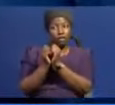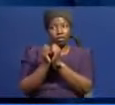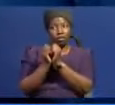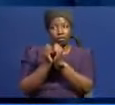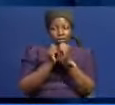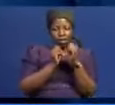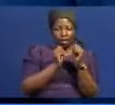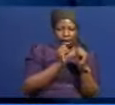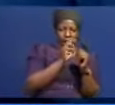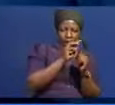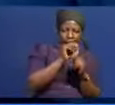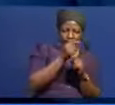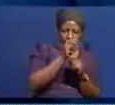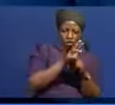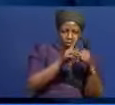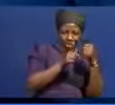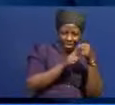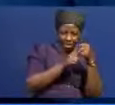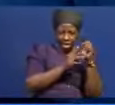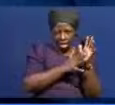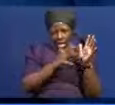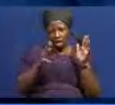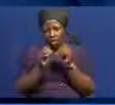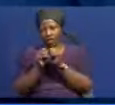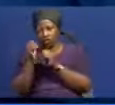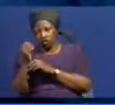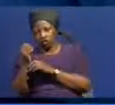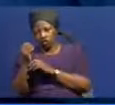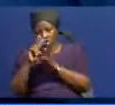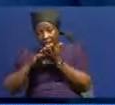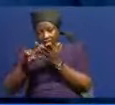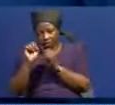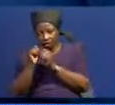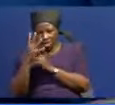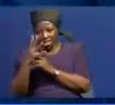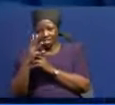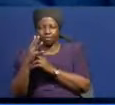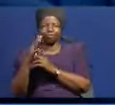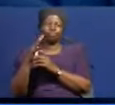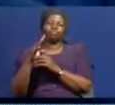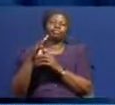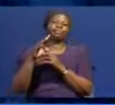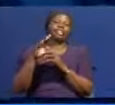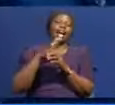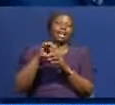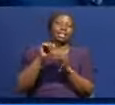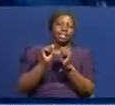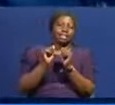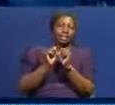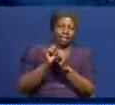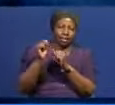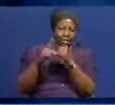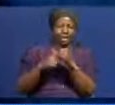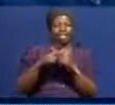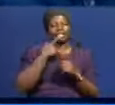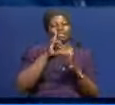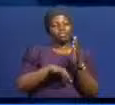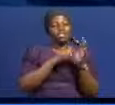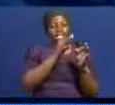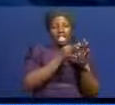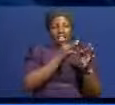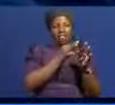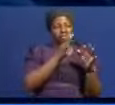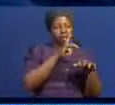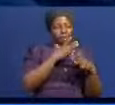Matthew 6 verse 14 and 15 says that if we don't forgive men their sins when they sin against